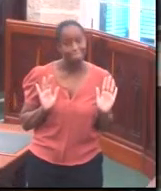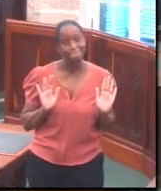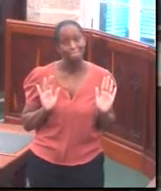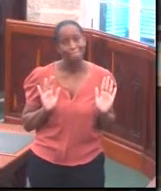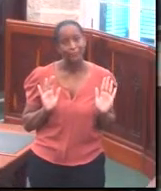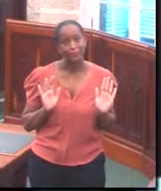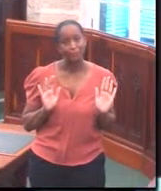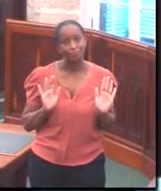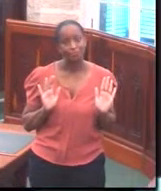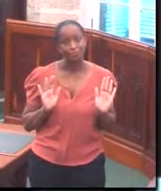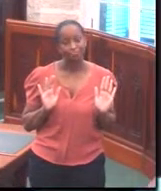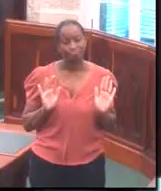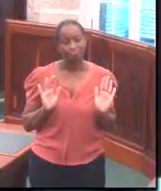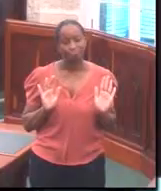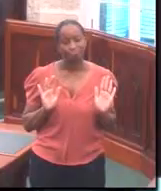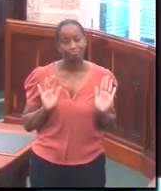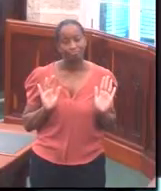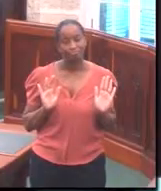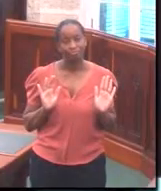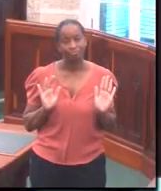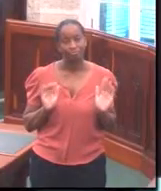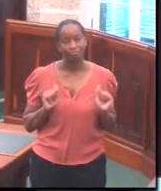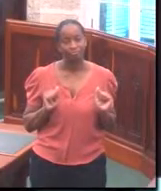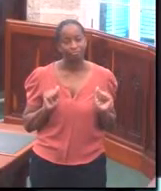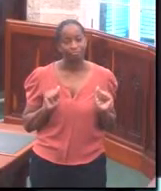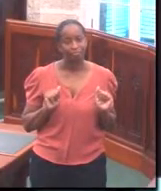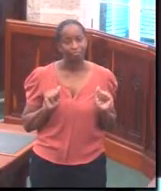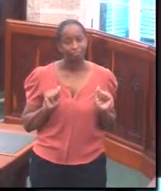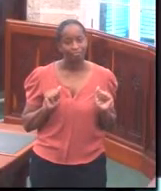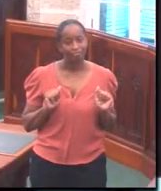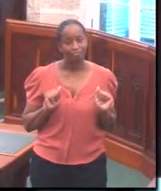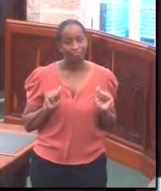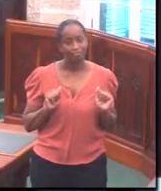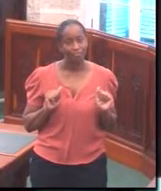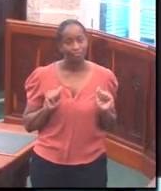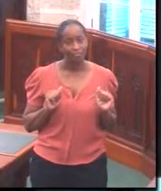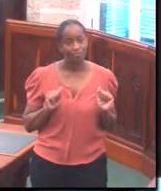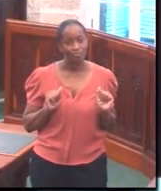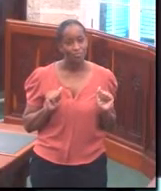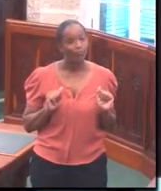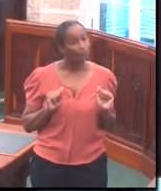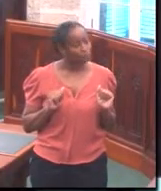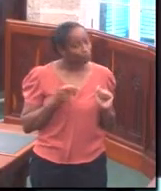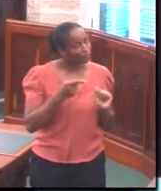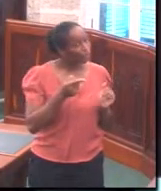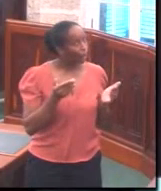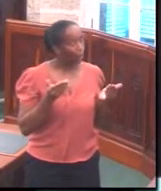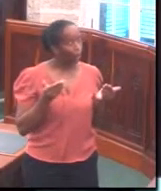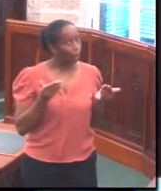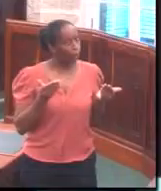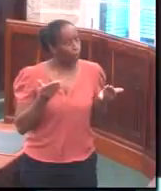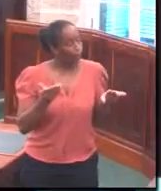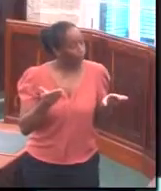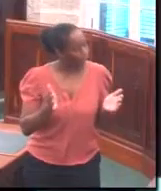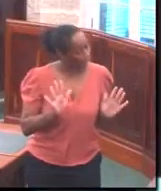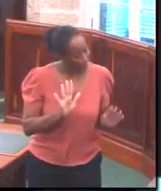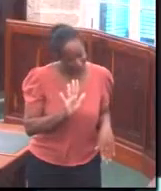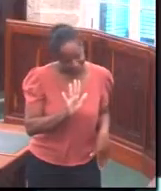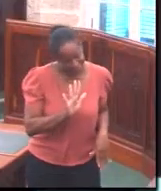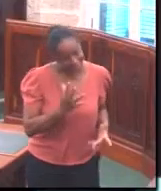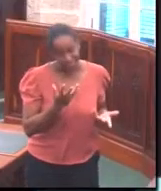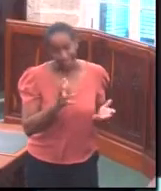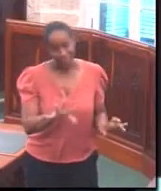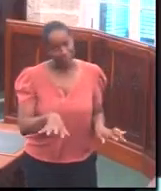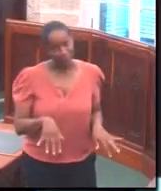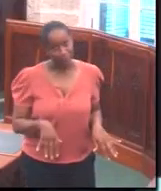on repetitive examples. Thank you. Do not wish you to tread there. Thank you. Just want to be heard. You have said that